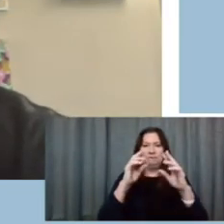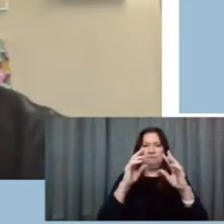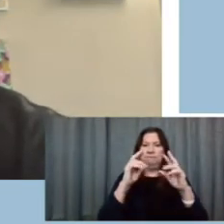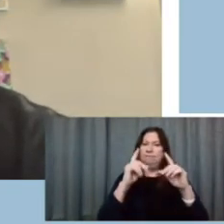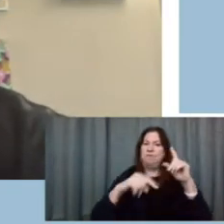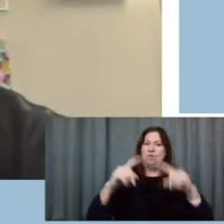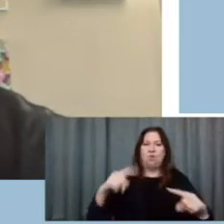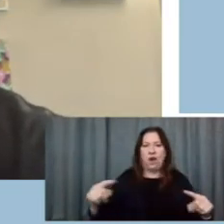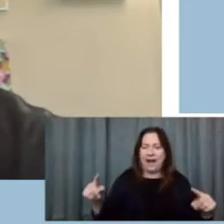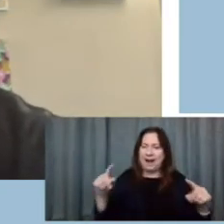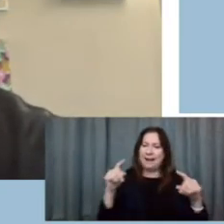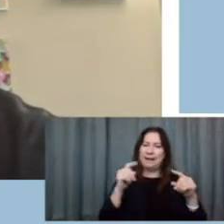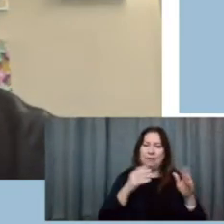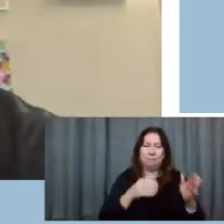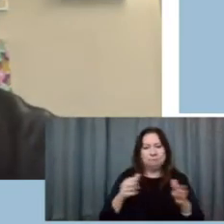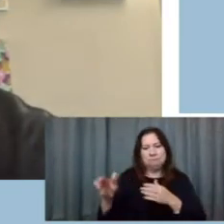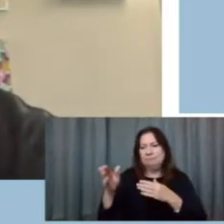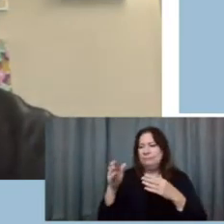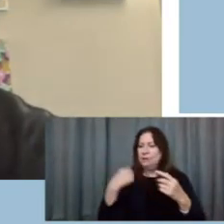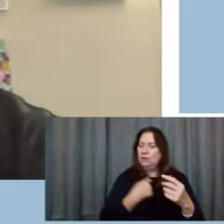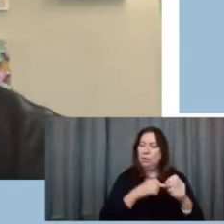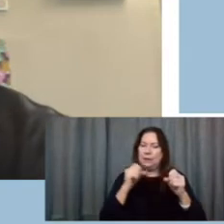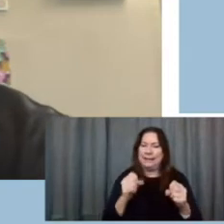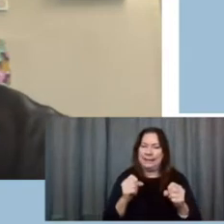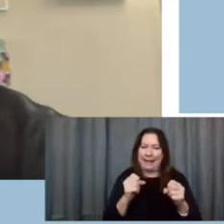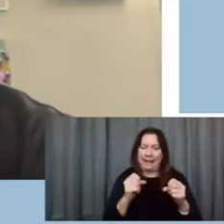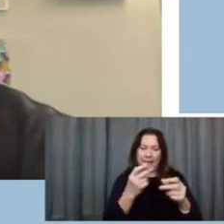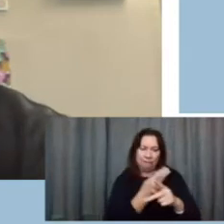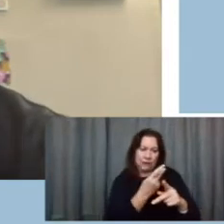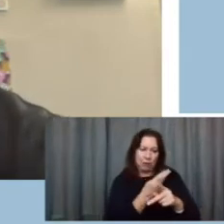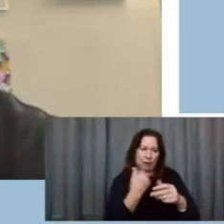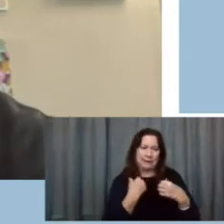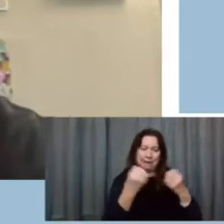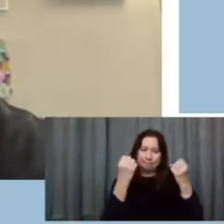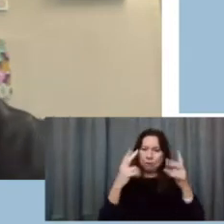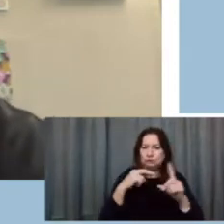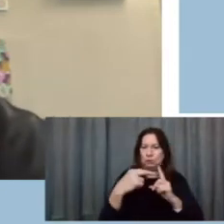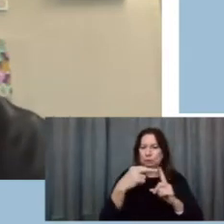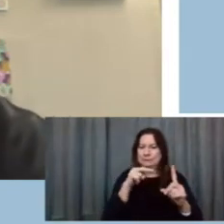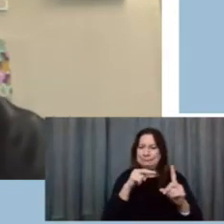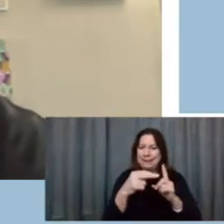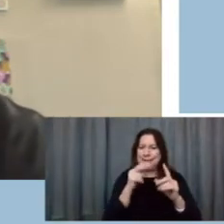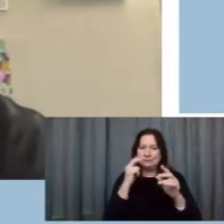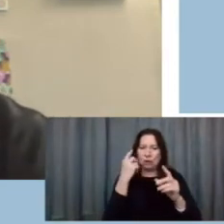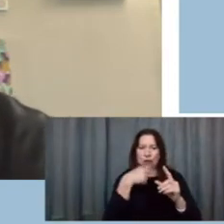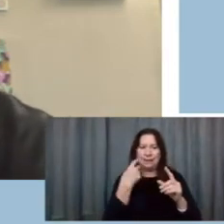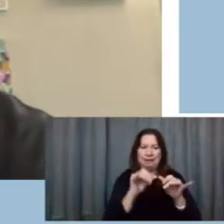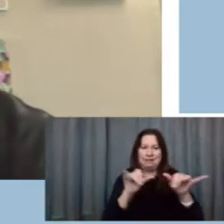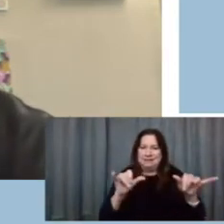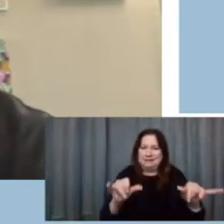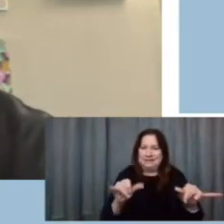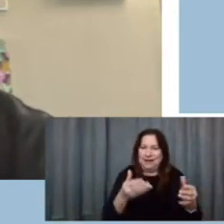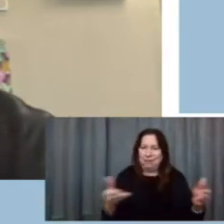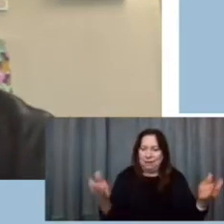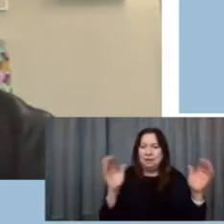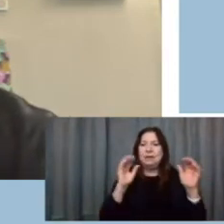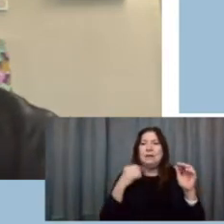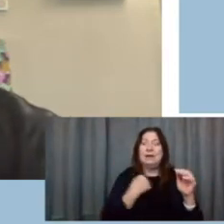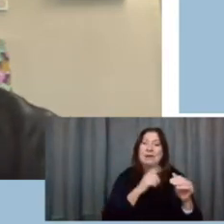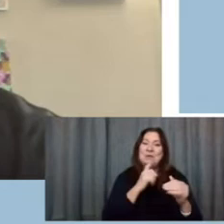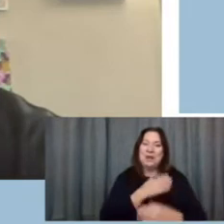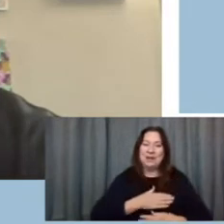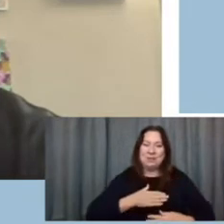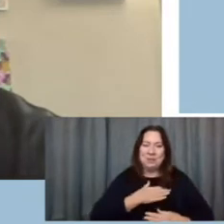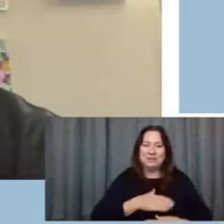use a variety of methods so that we can triangulate and have multiple perspectives looking at the same phenomena, right? And I appreciate what Shruti